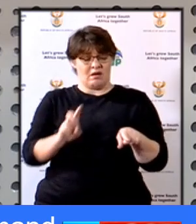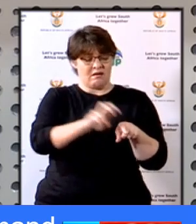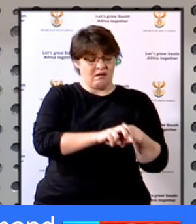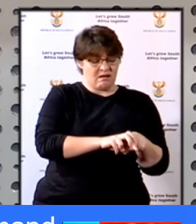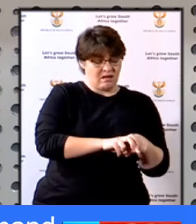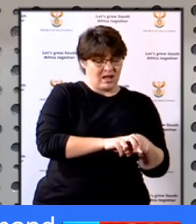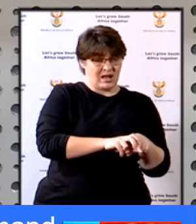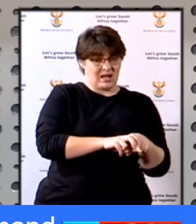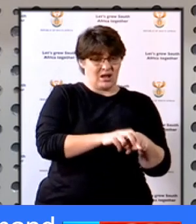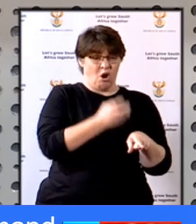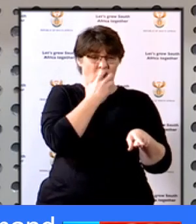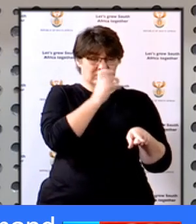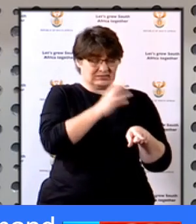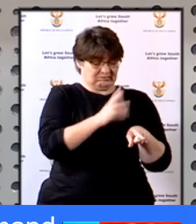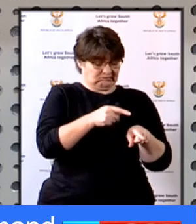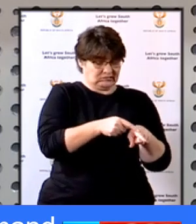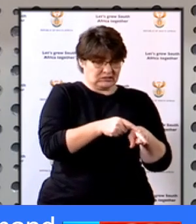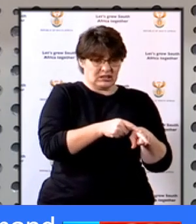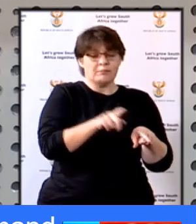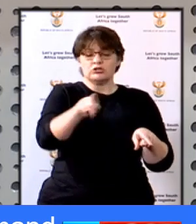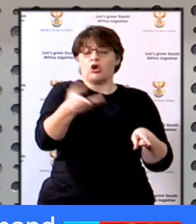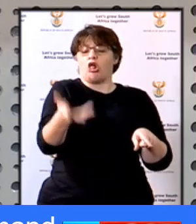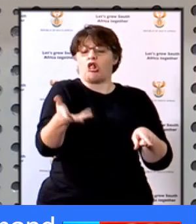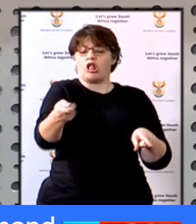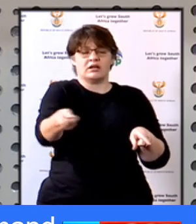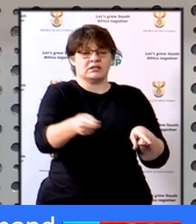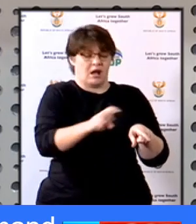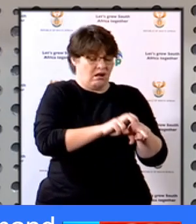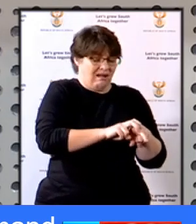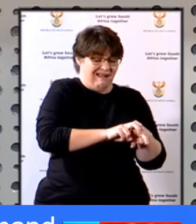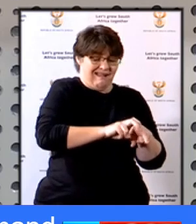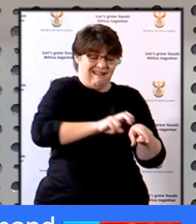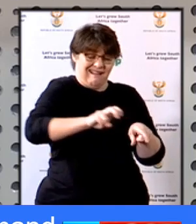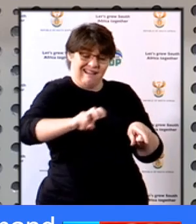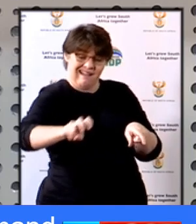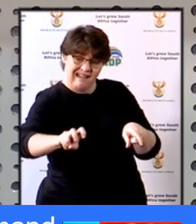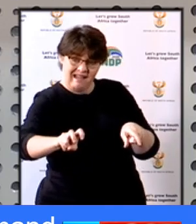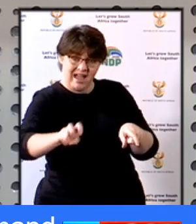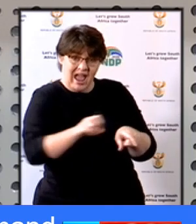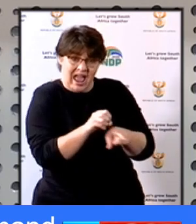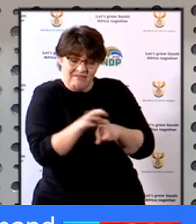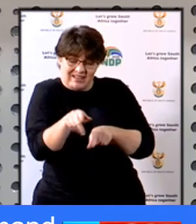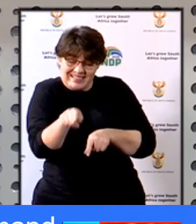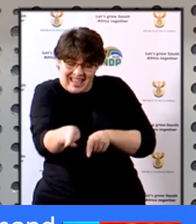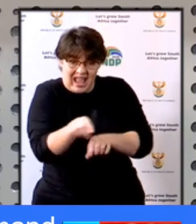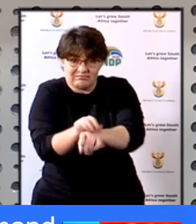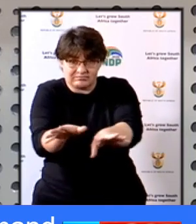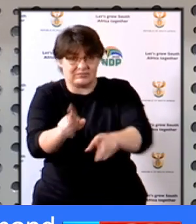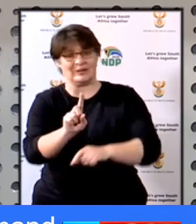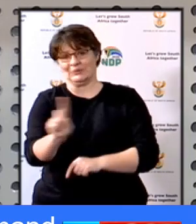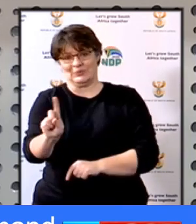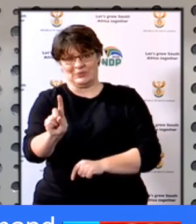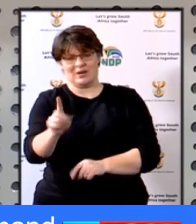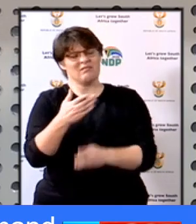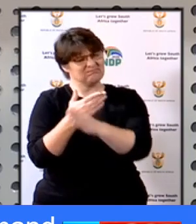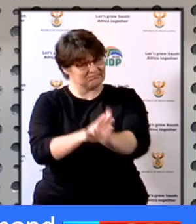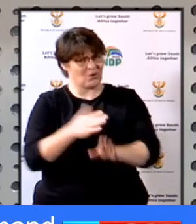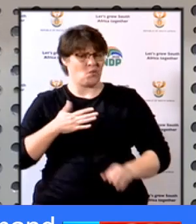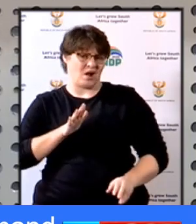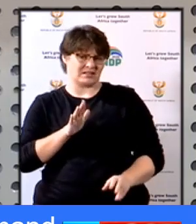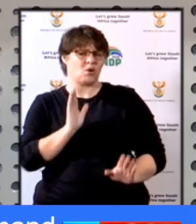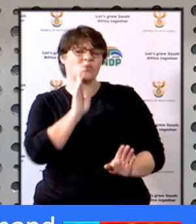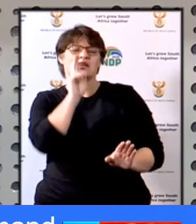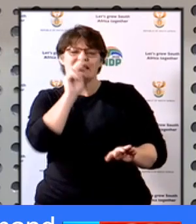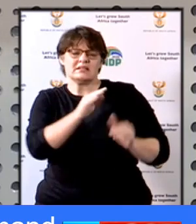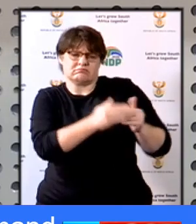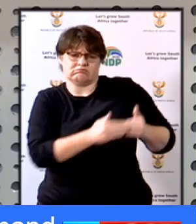the infection rates out of that hotspot don't affect the surrounding places and other parts. So a measure of caution is